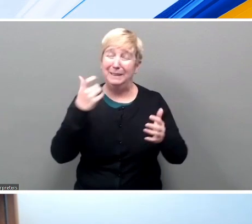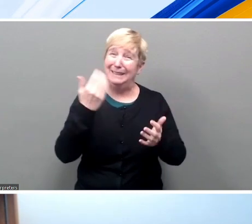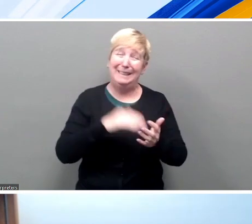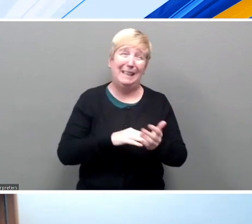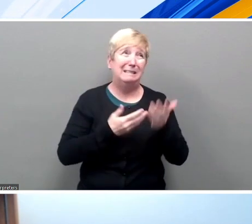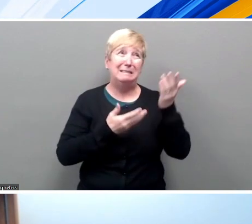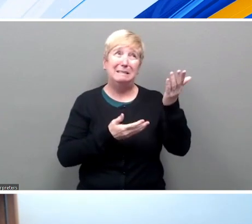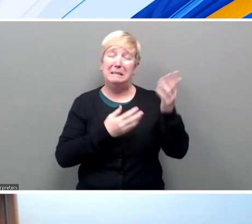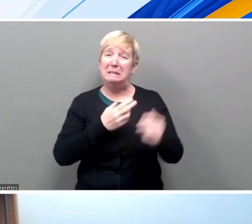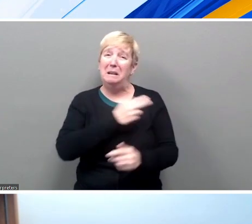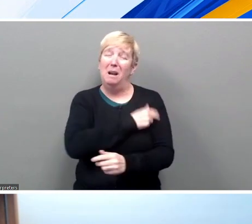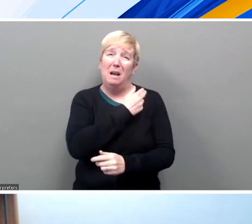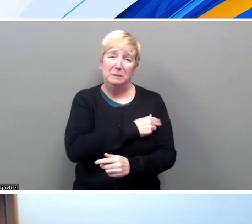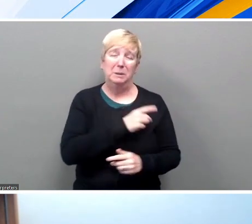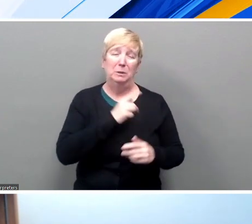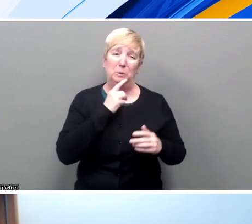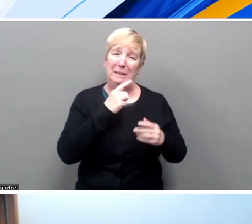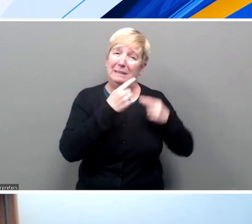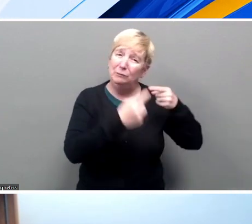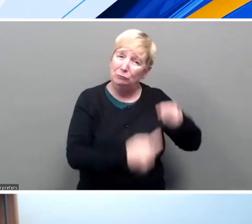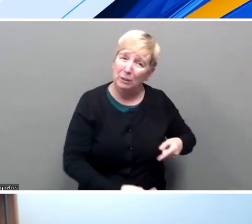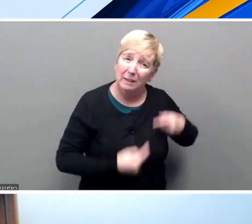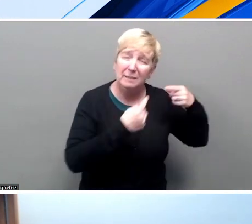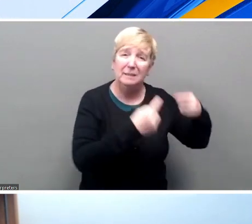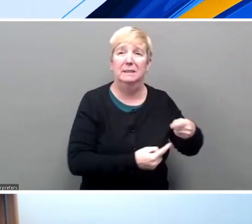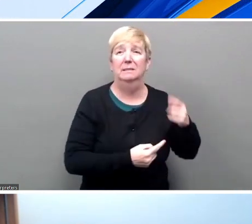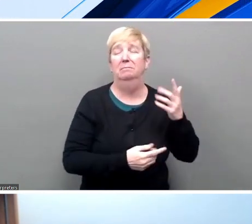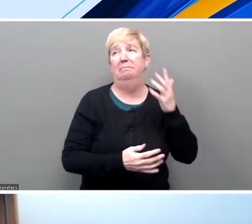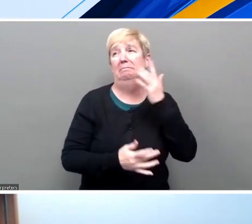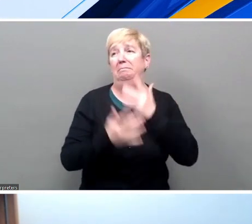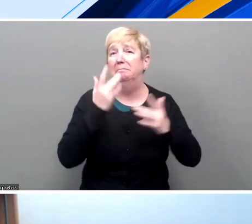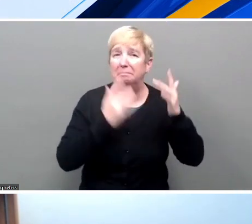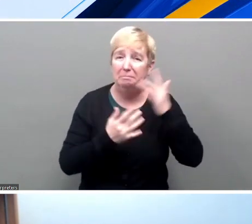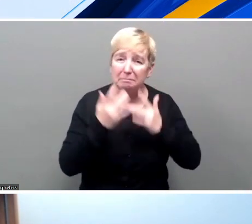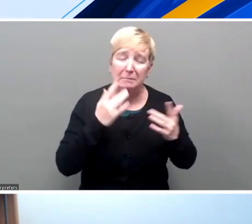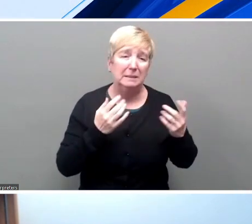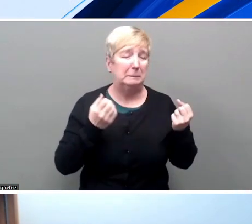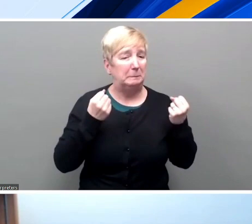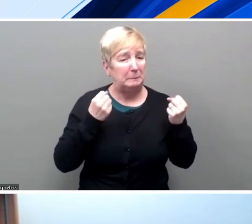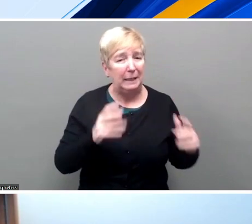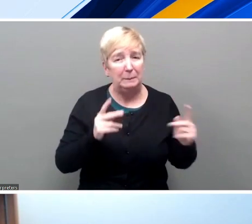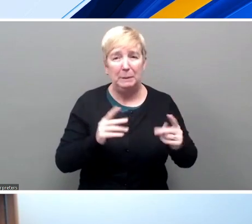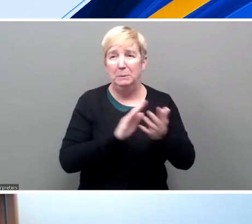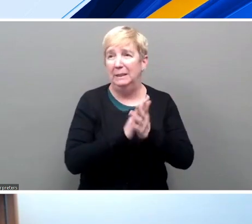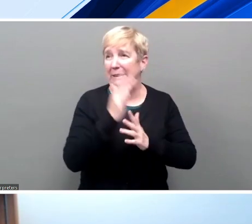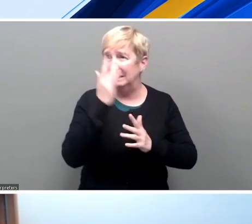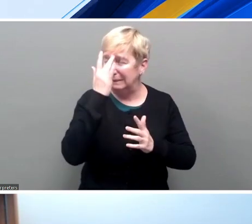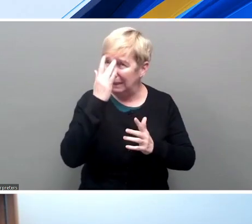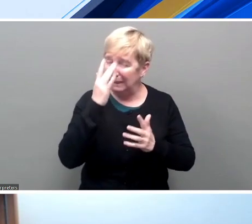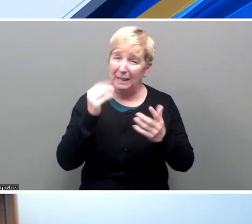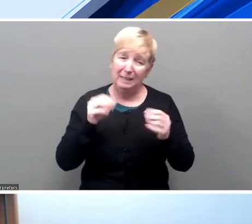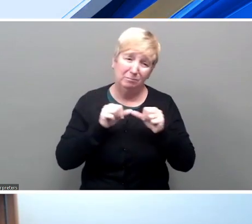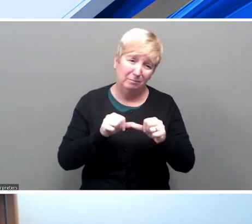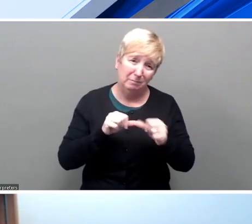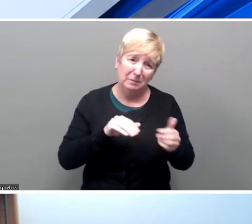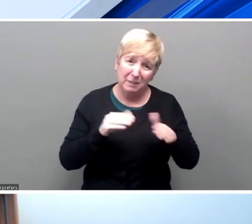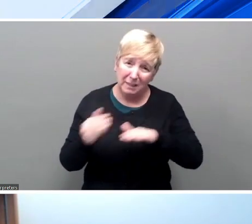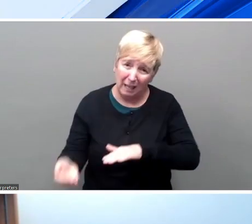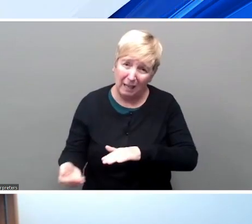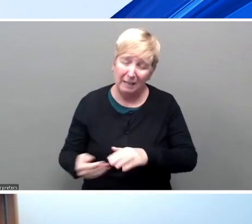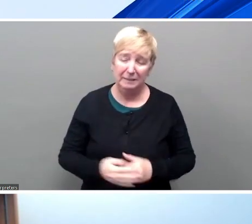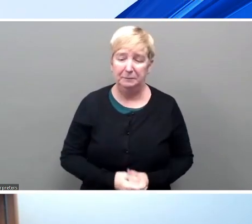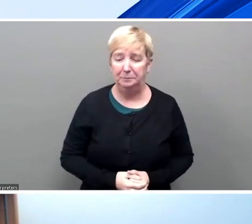currently grappling with, and the number of people who are becoming ill and continue to die from this